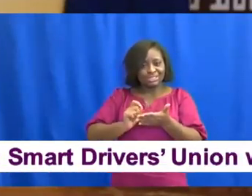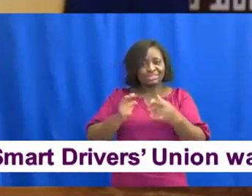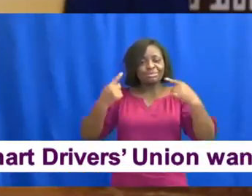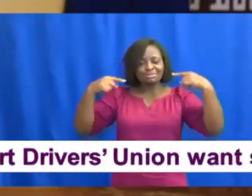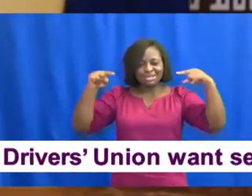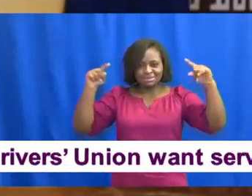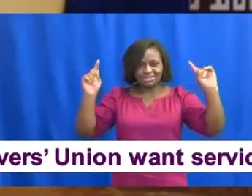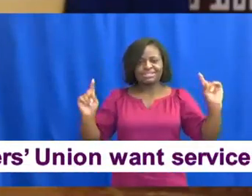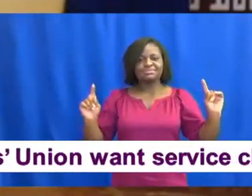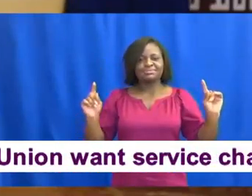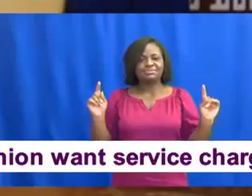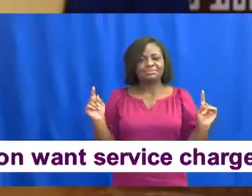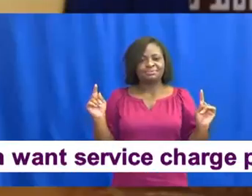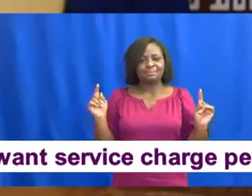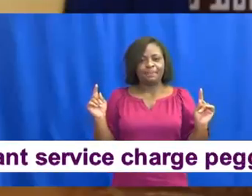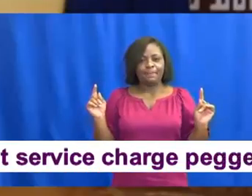fe fe fe